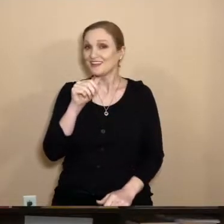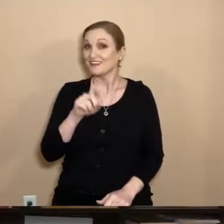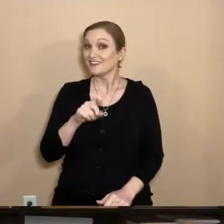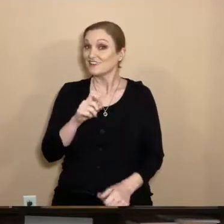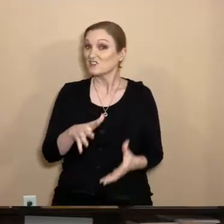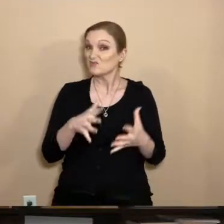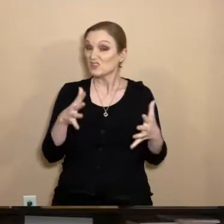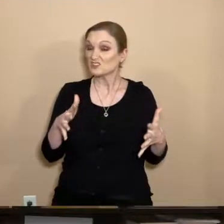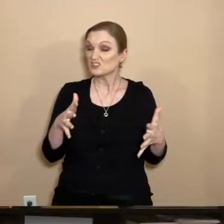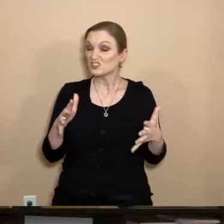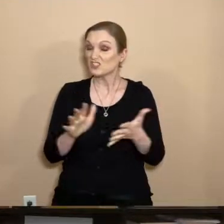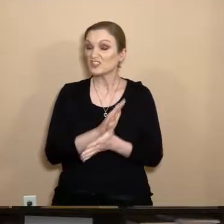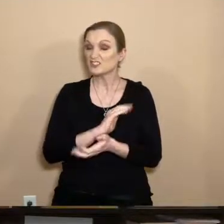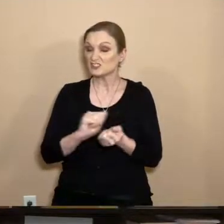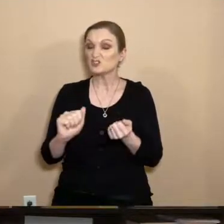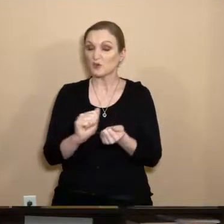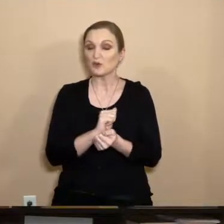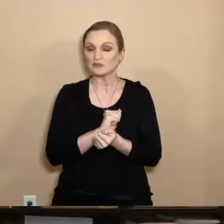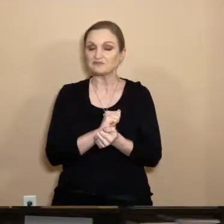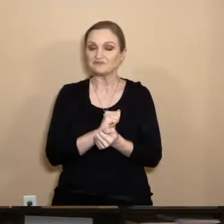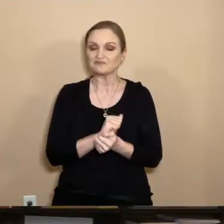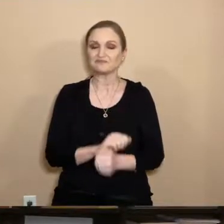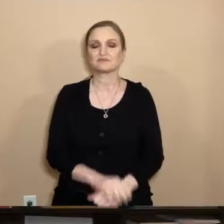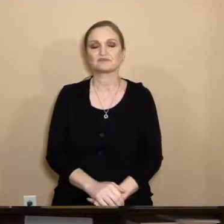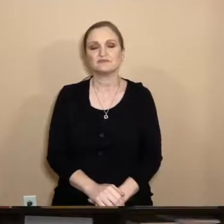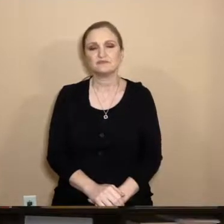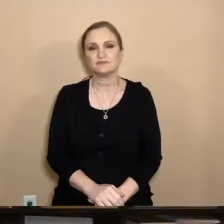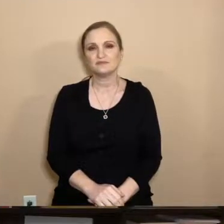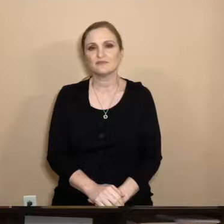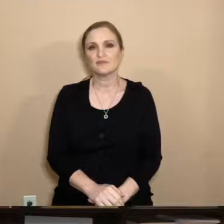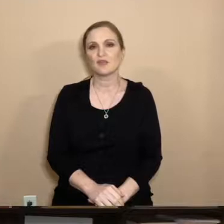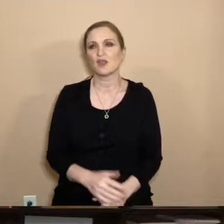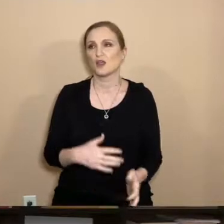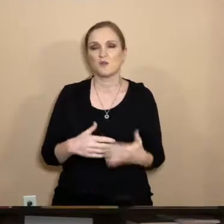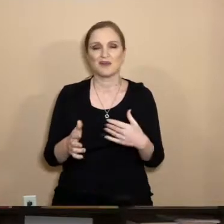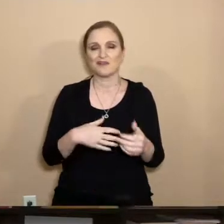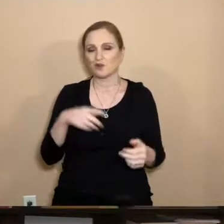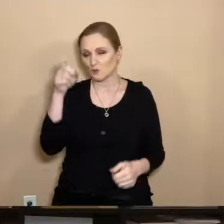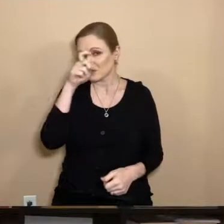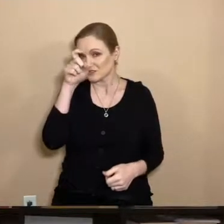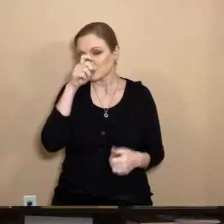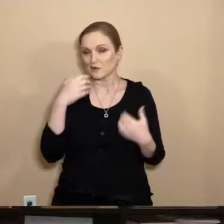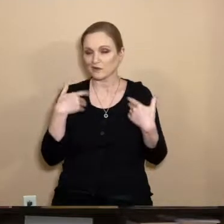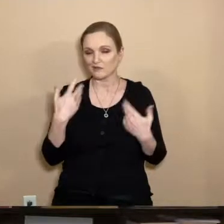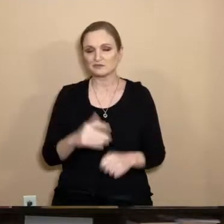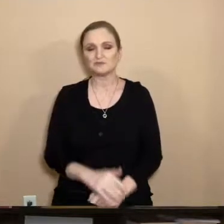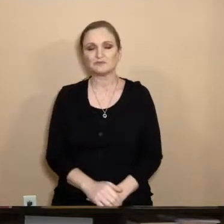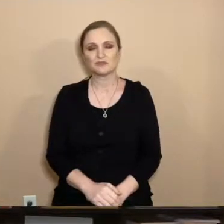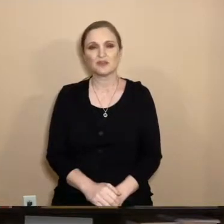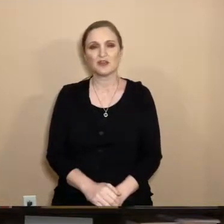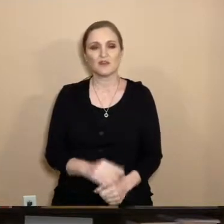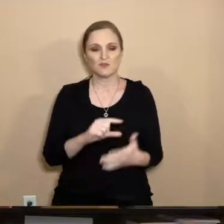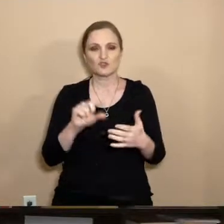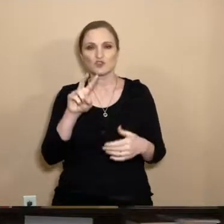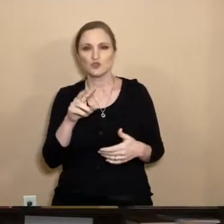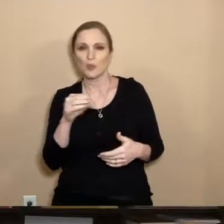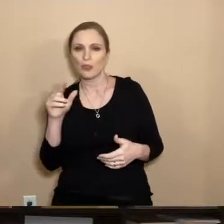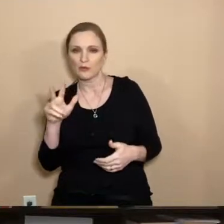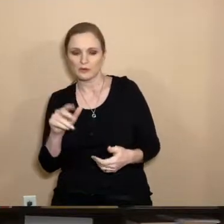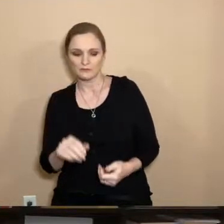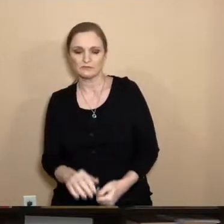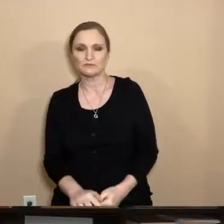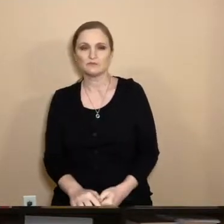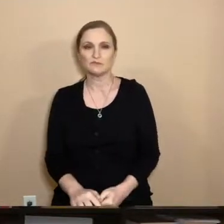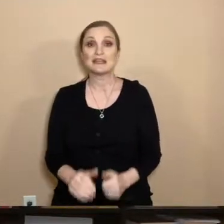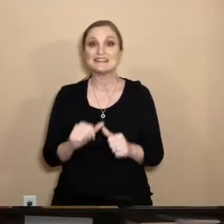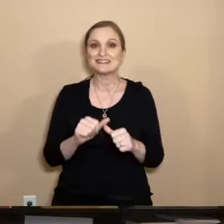much. It doesn't take much to destroy whatever wisdom that we might have. Let's go to verses 2 and 3.